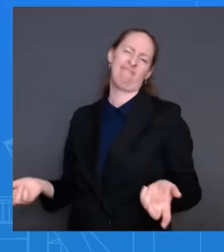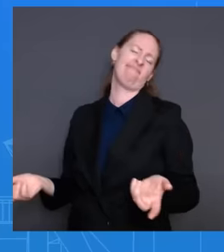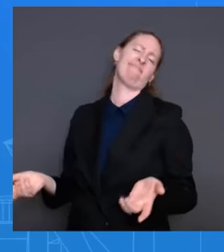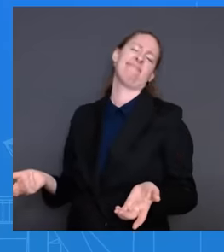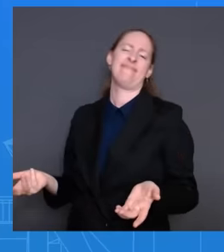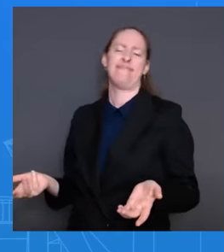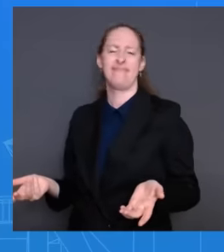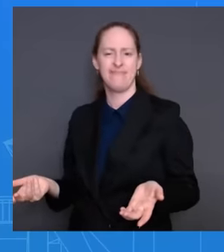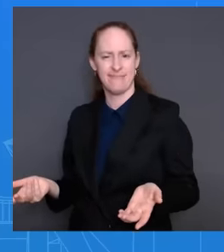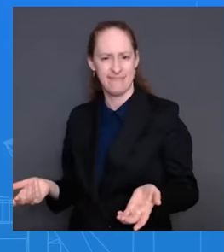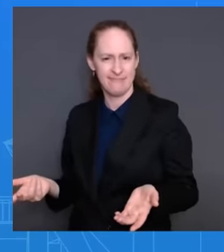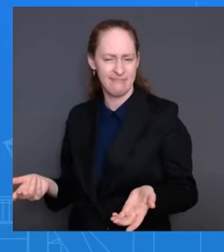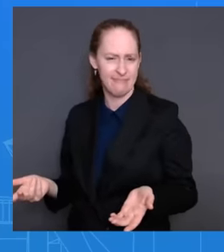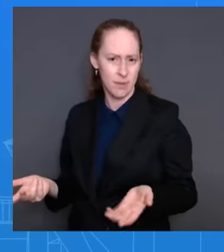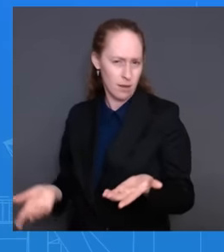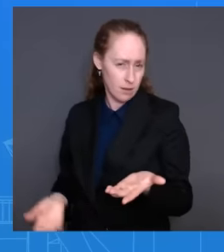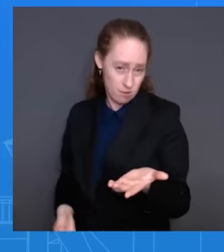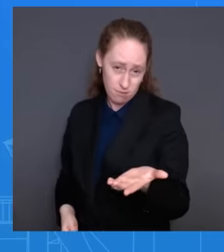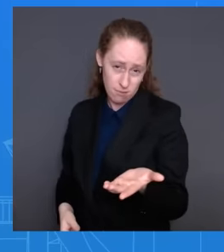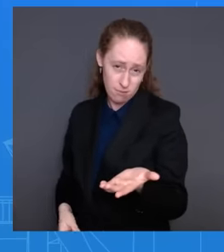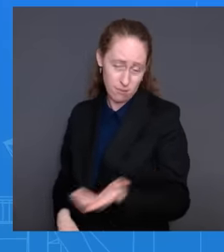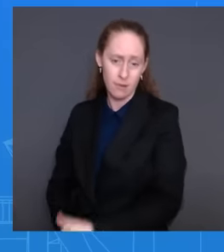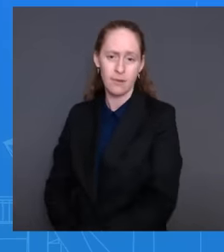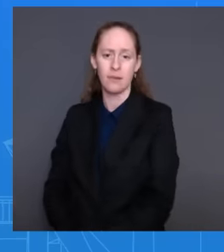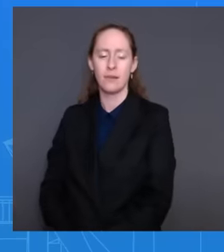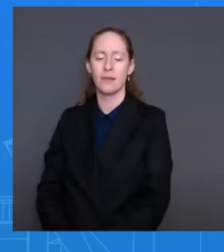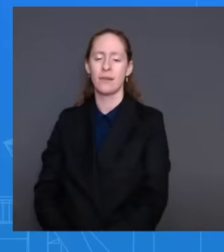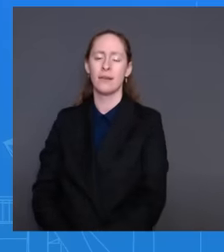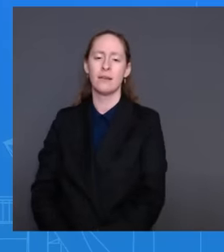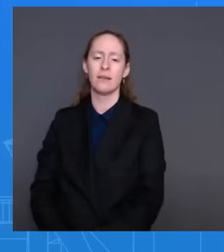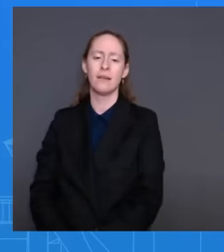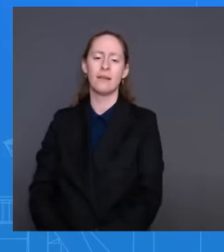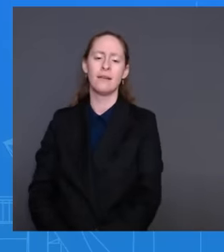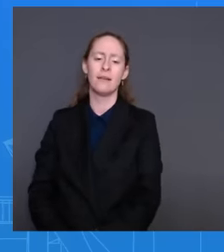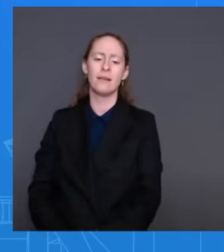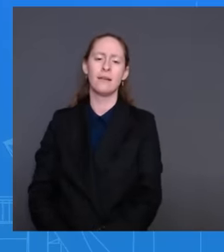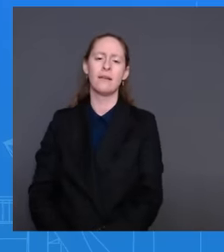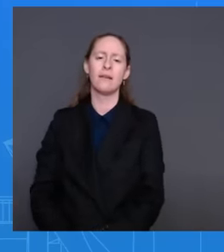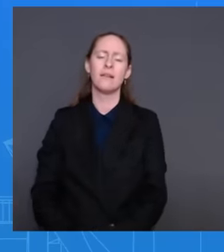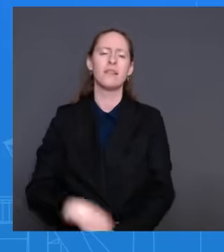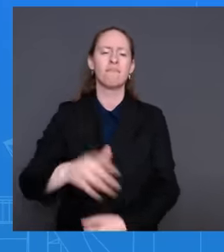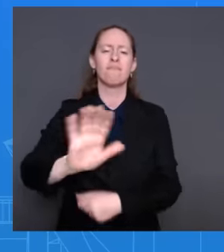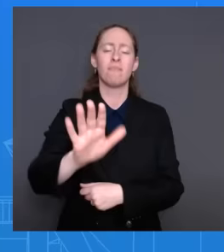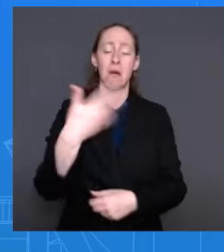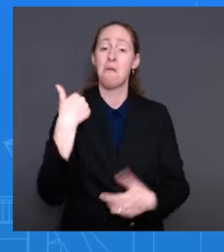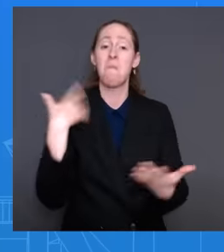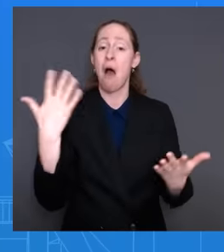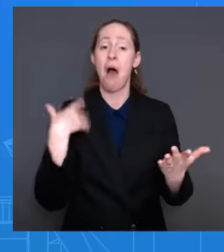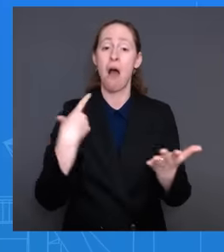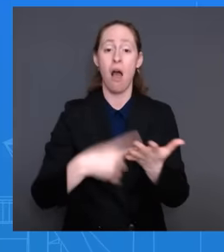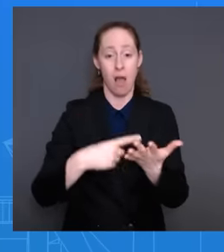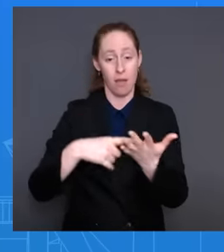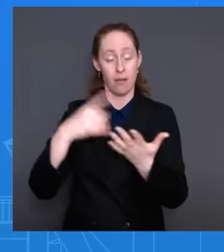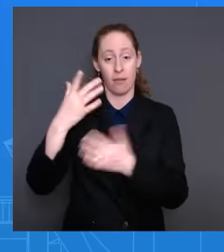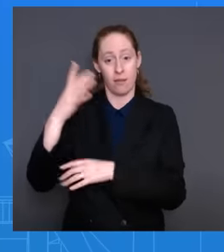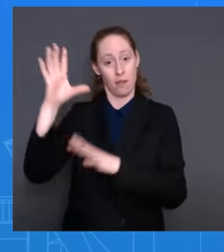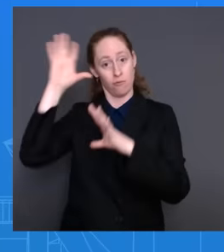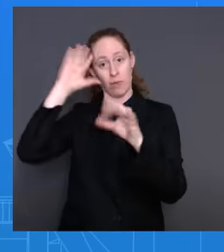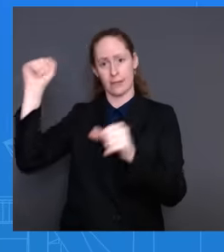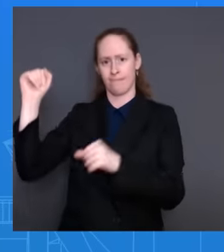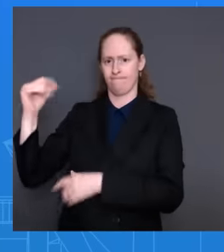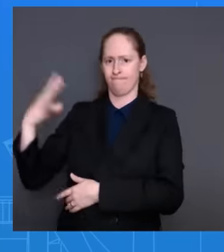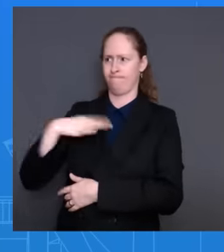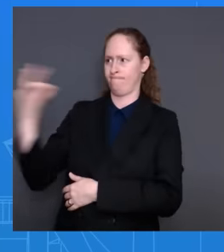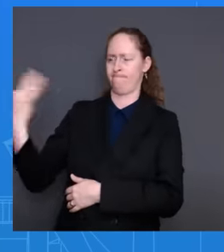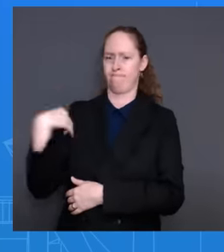I will just say this, that the president always tasks us to focus on what are the right policy decisions and the right policy choices